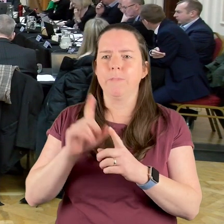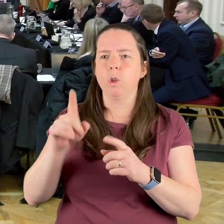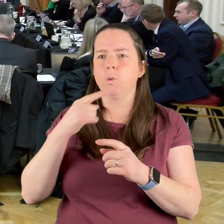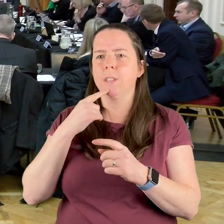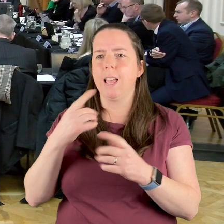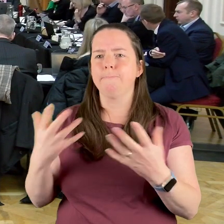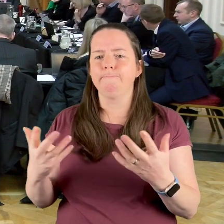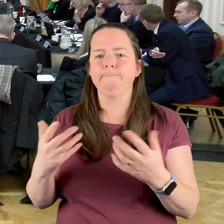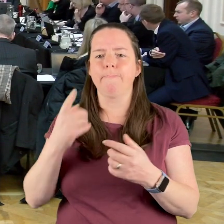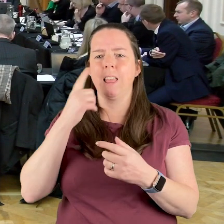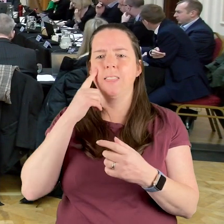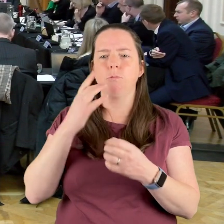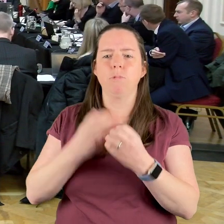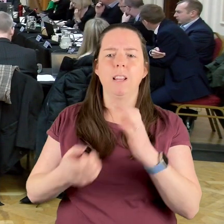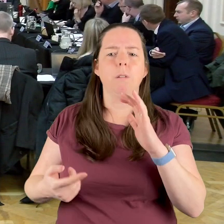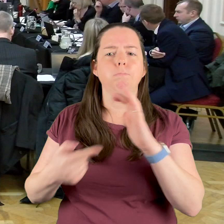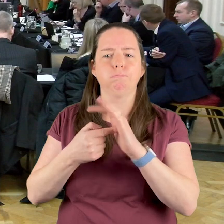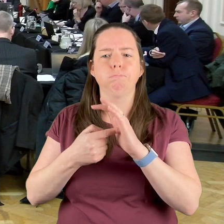Yeah, thank you. So,